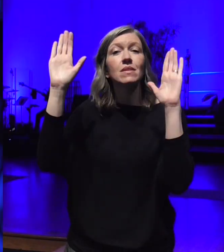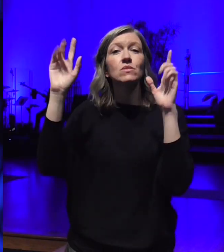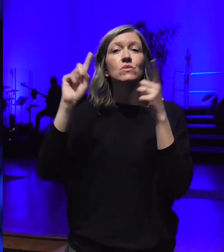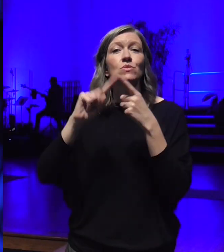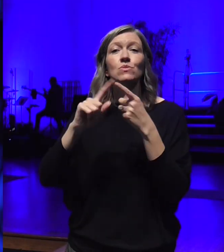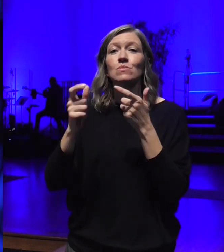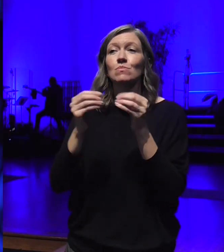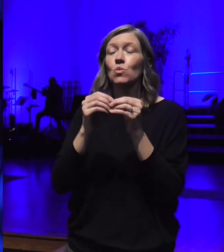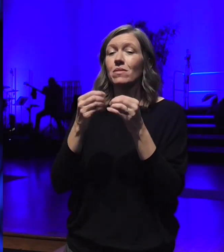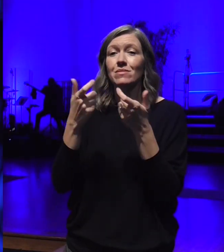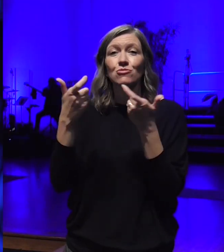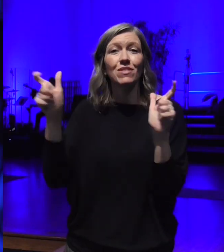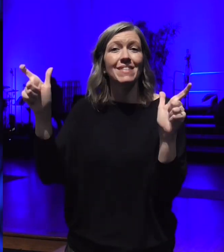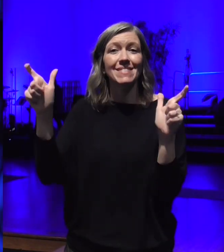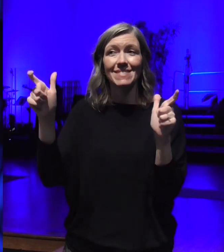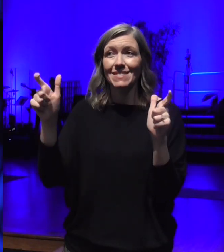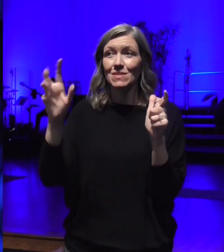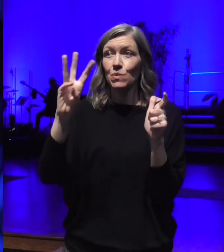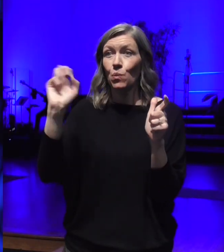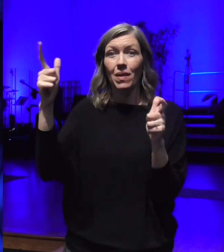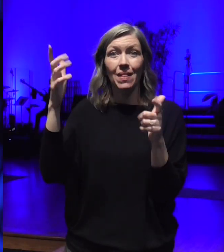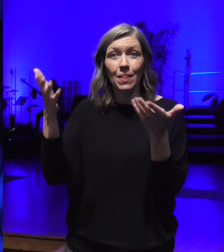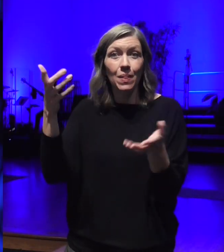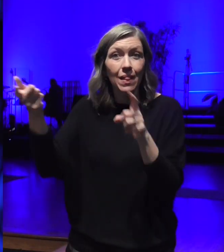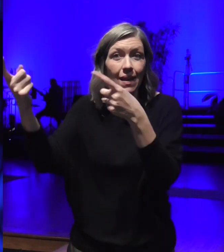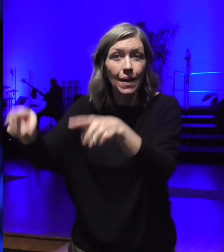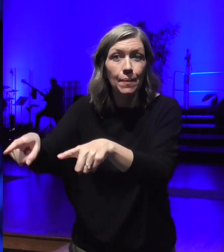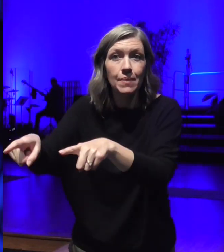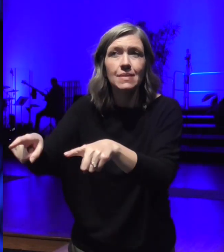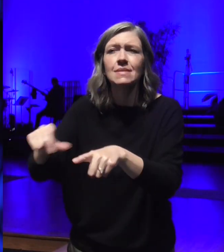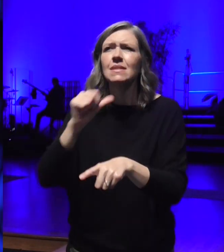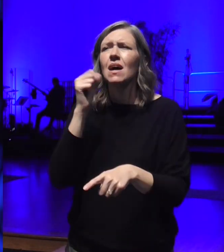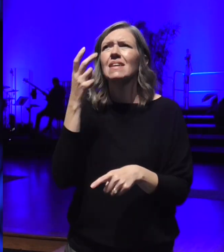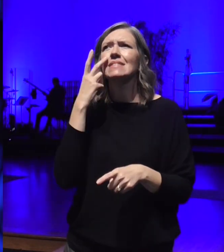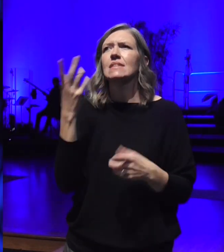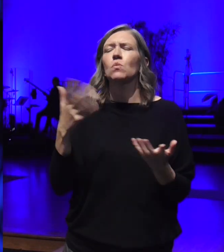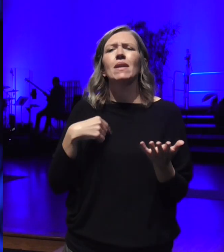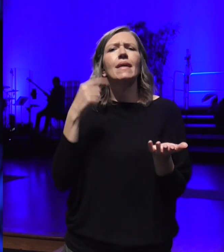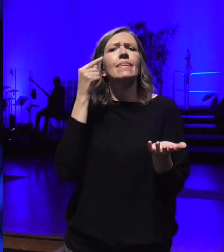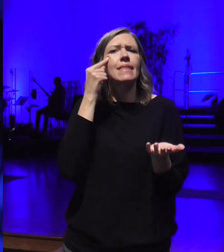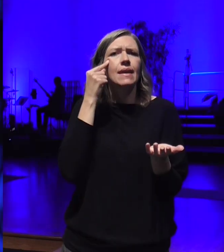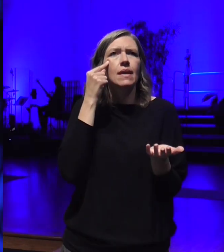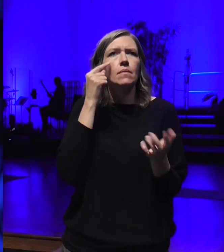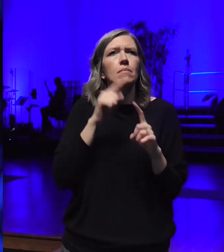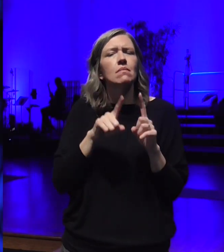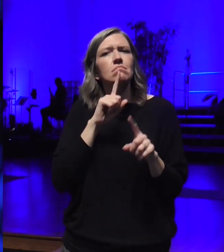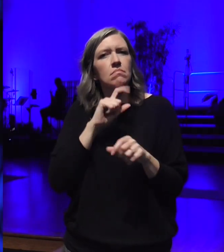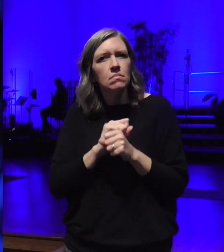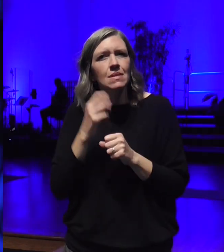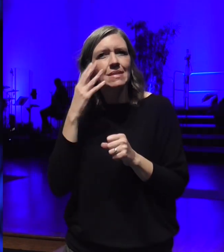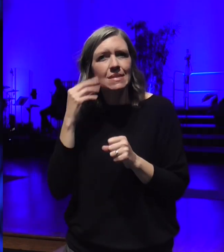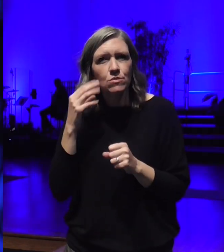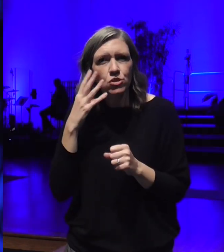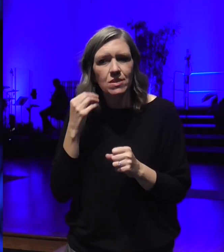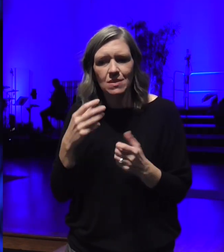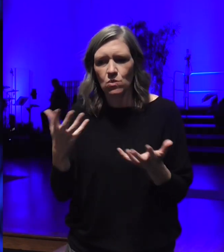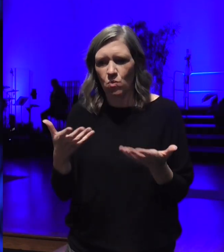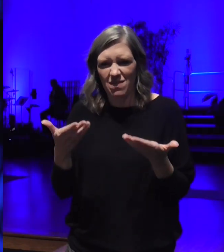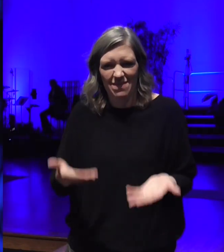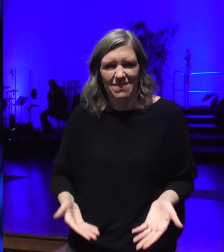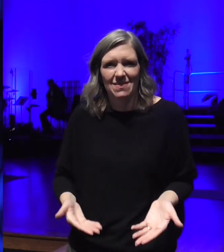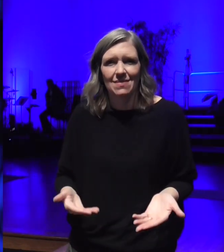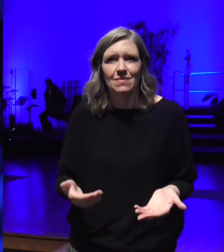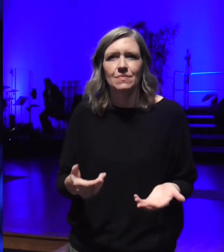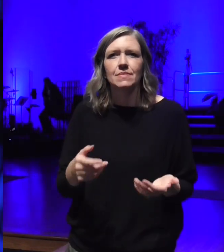greater will, to see things not as we think they are, but to have an experience of what they really are, a